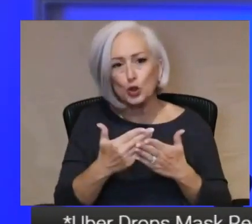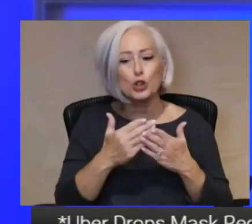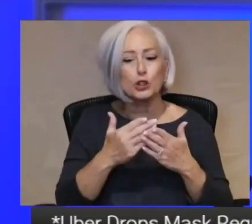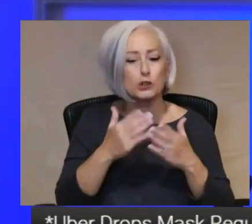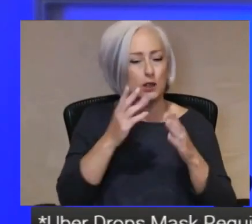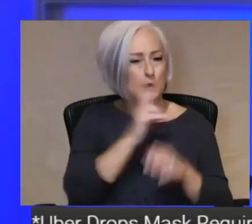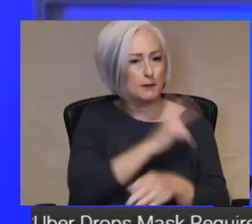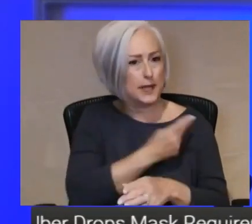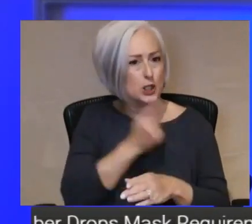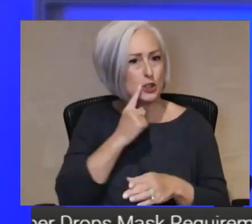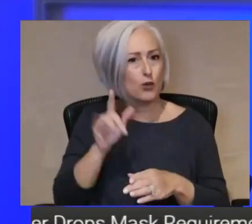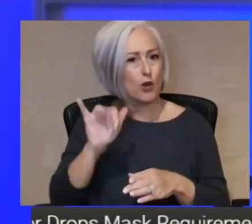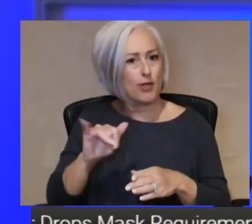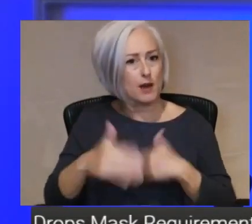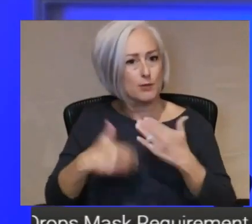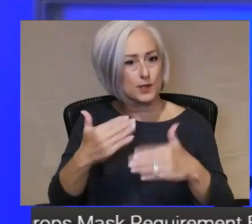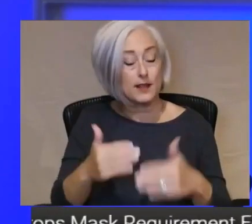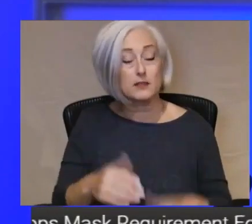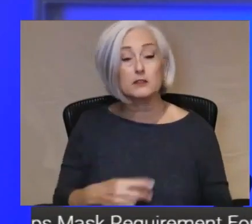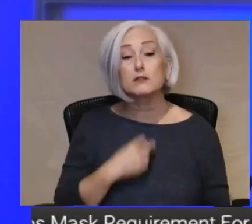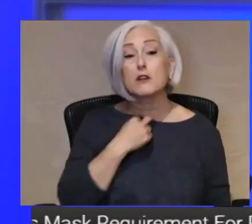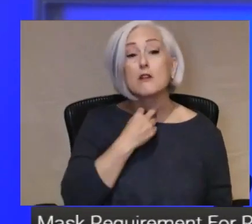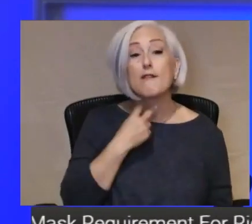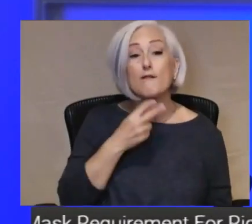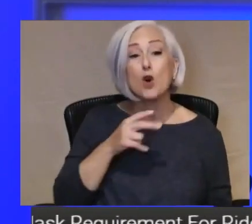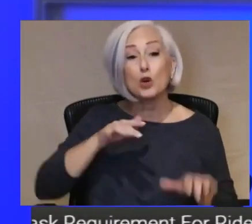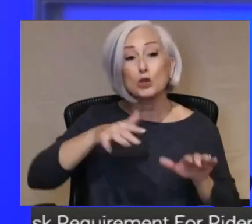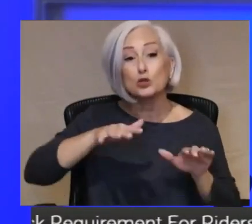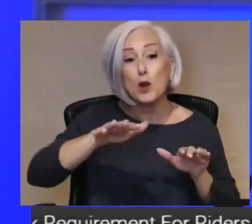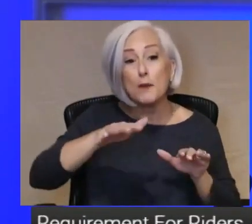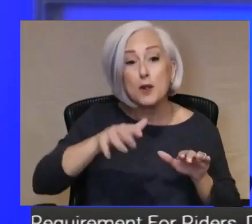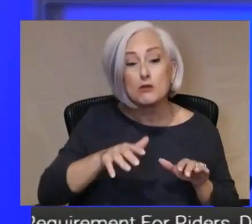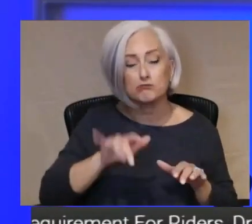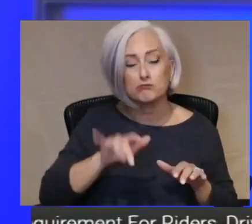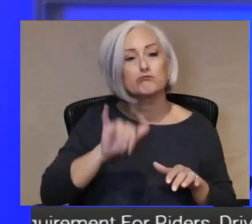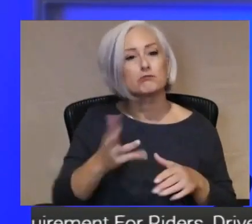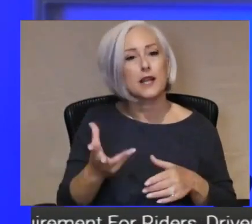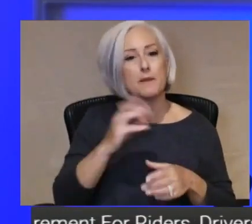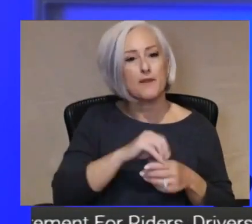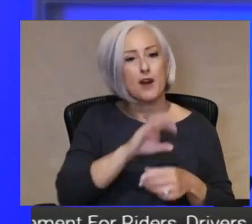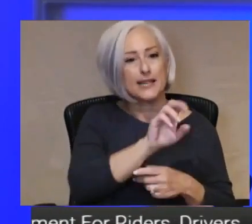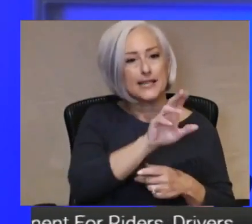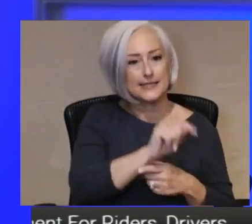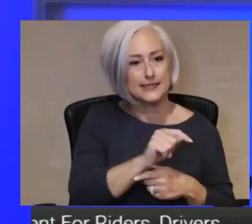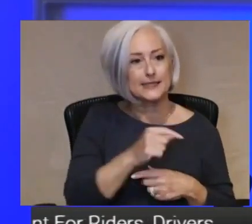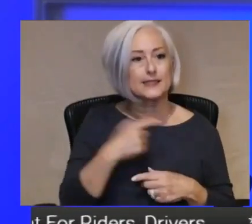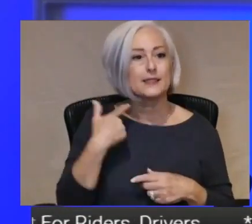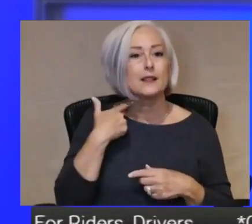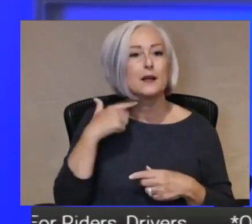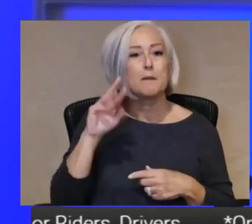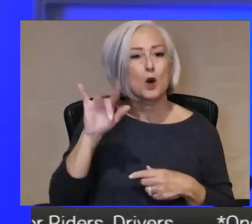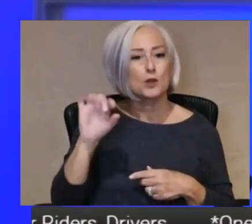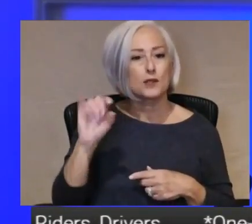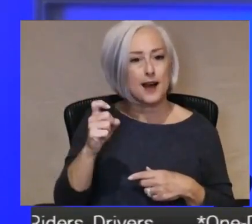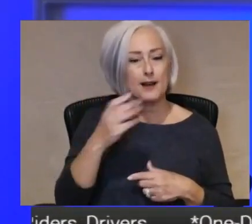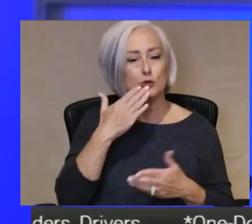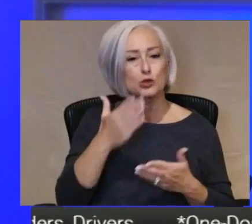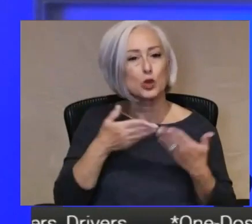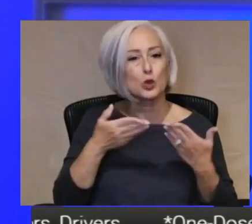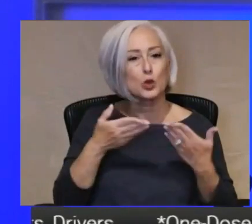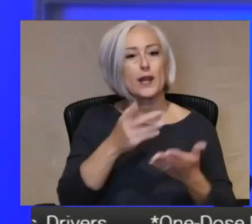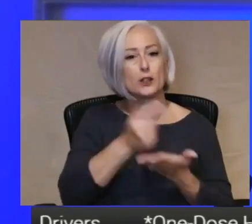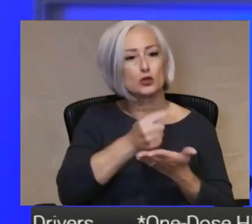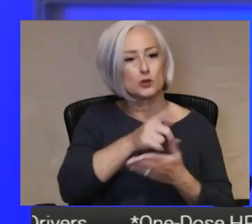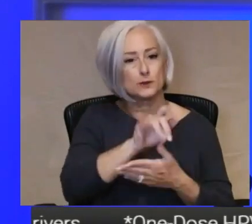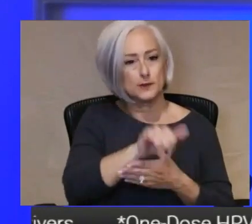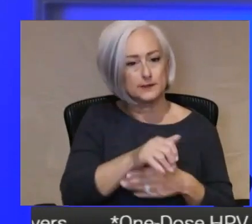you have a vocal tremor, that certainly can be part of essential tremor, and Botox injections are a good way to treat them. But the Botox injections need to